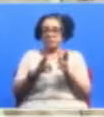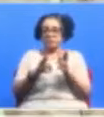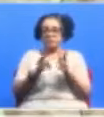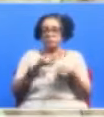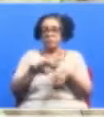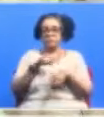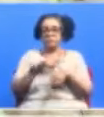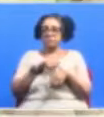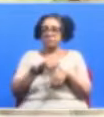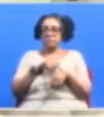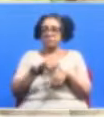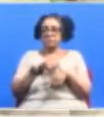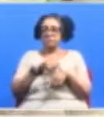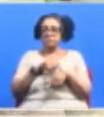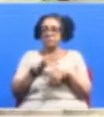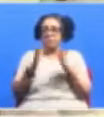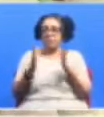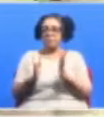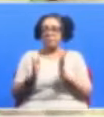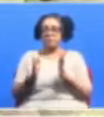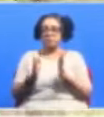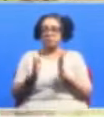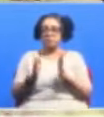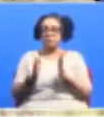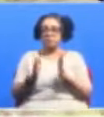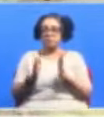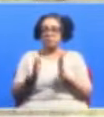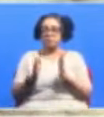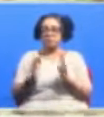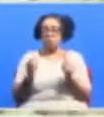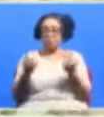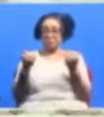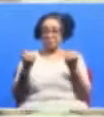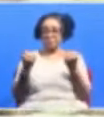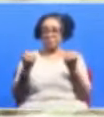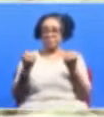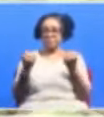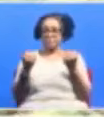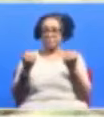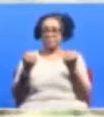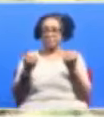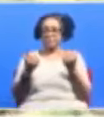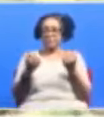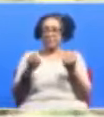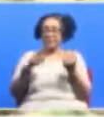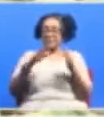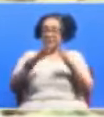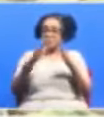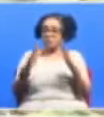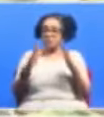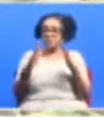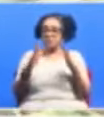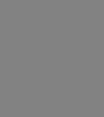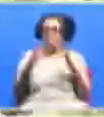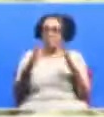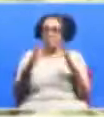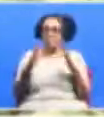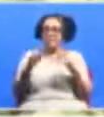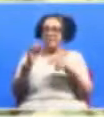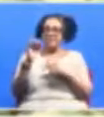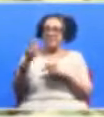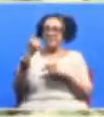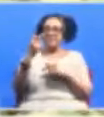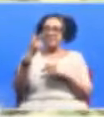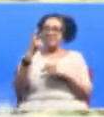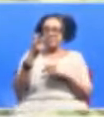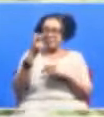when somebody disappears in his house, first suspect becomes the spouse.